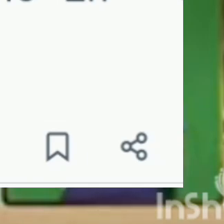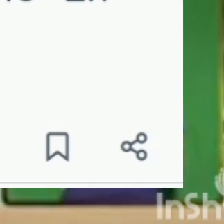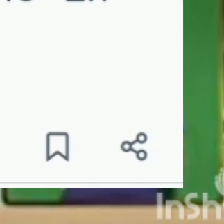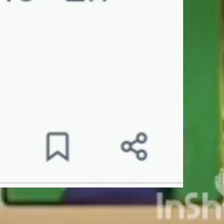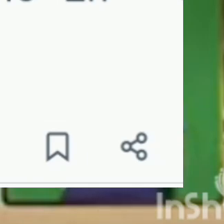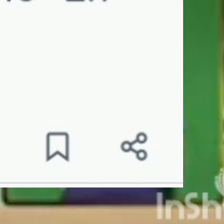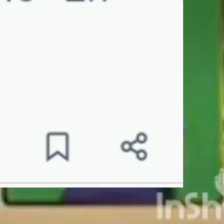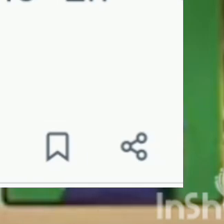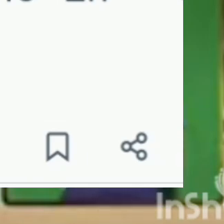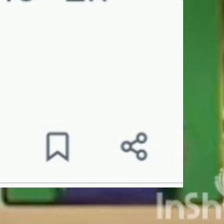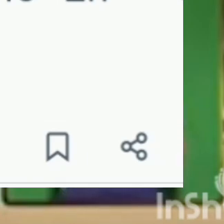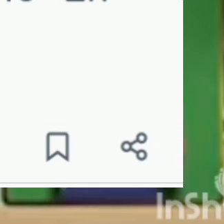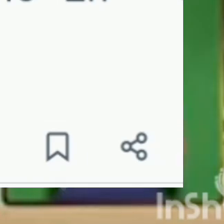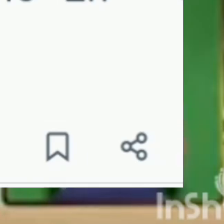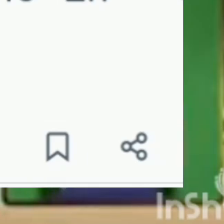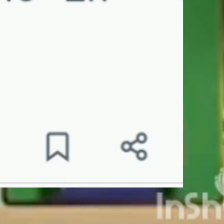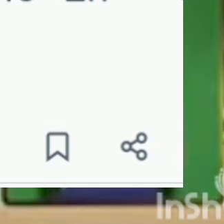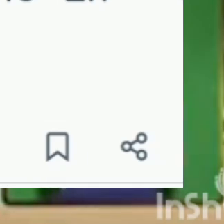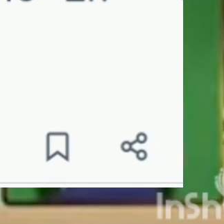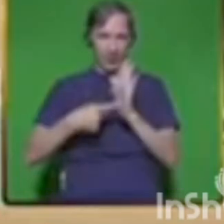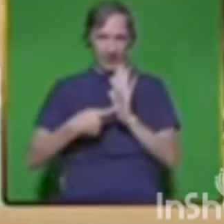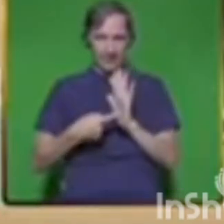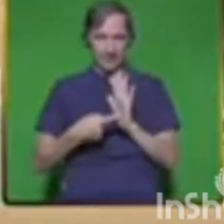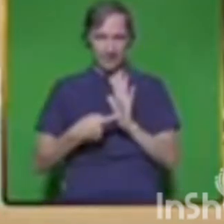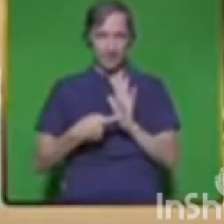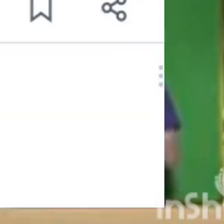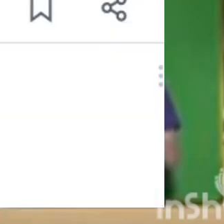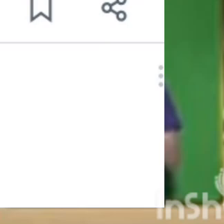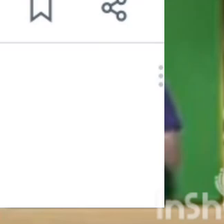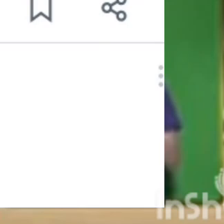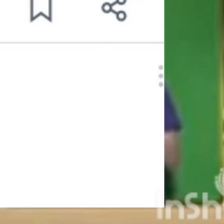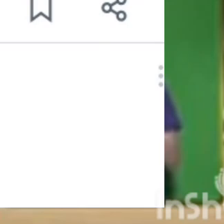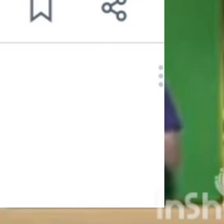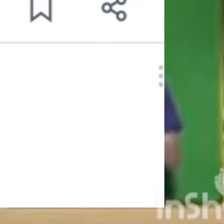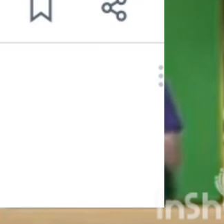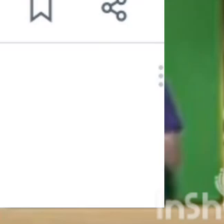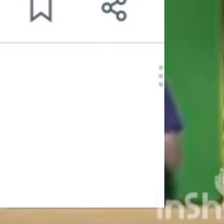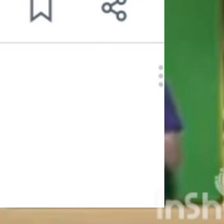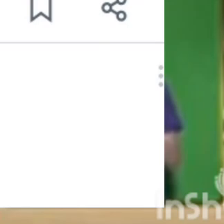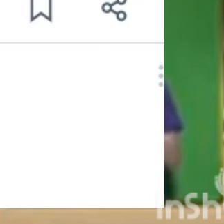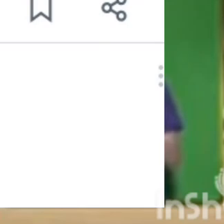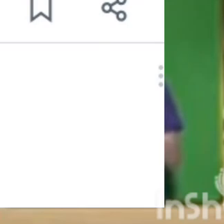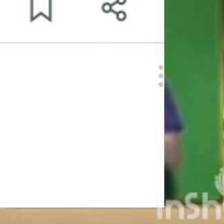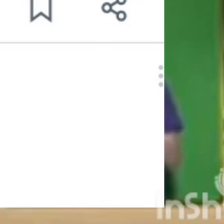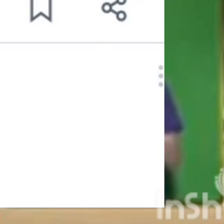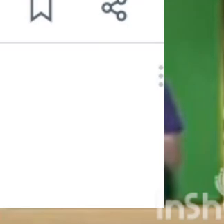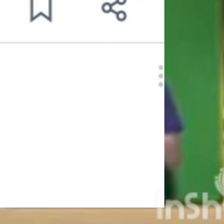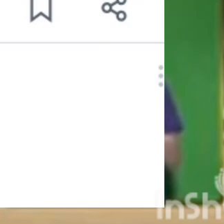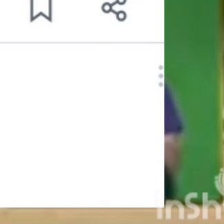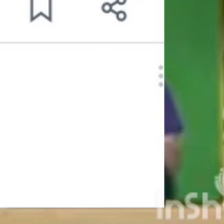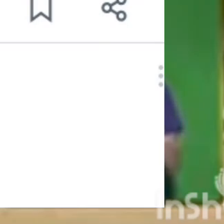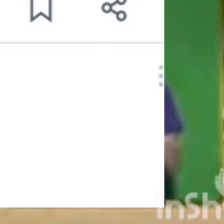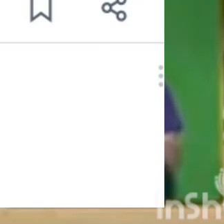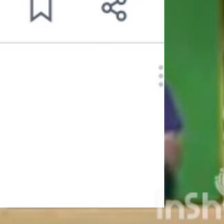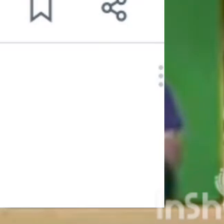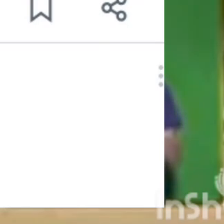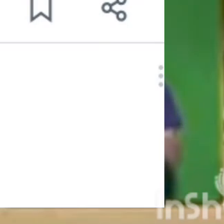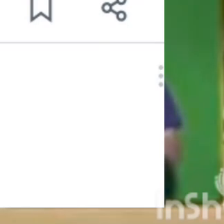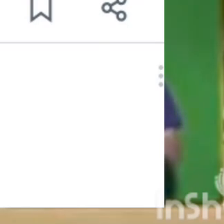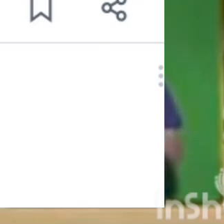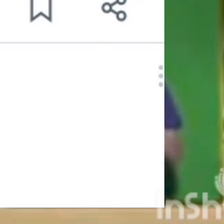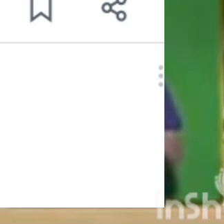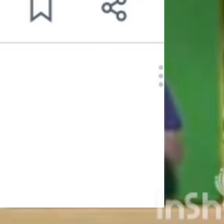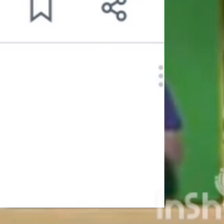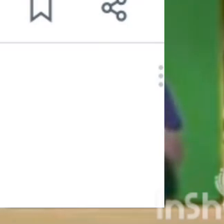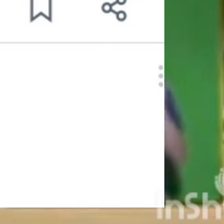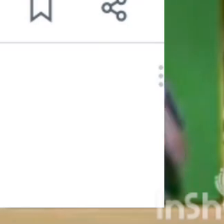really unbothered. As you see with these comments, people on Twitter said he won't get votes in the next elections because